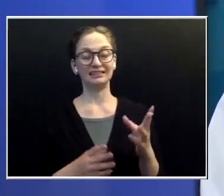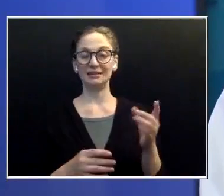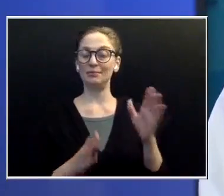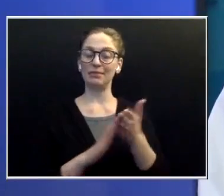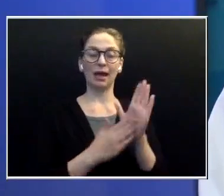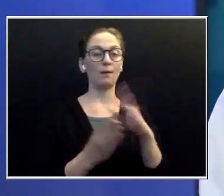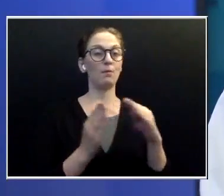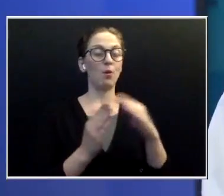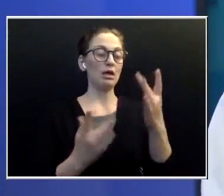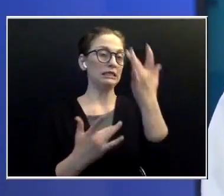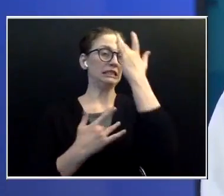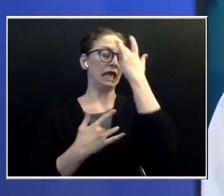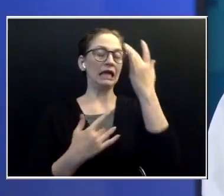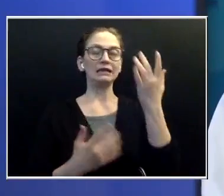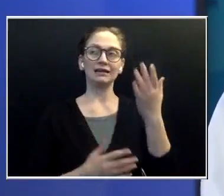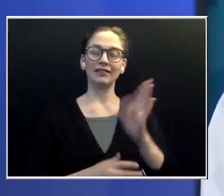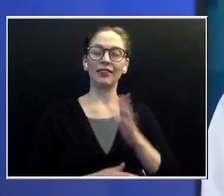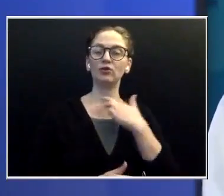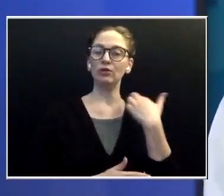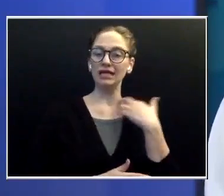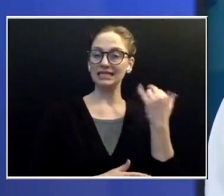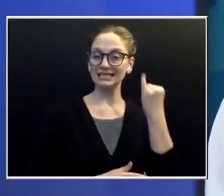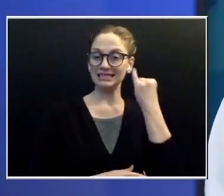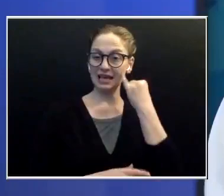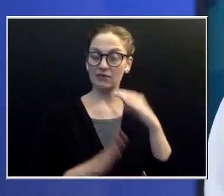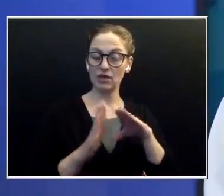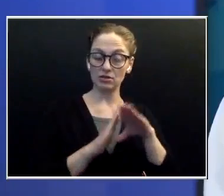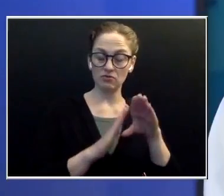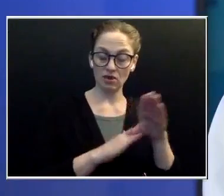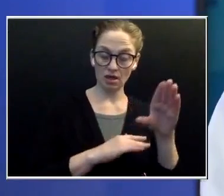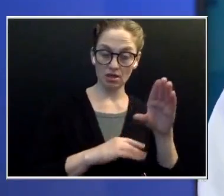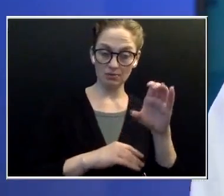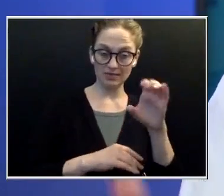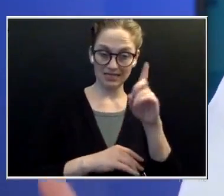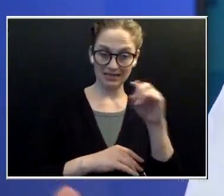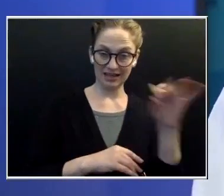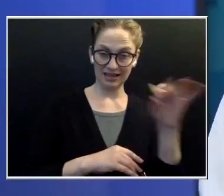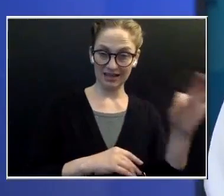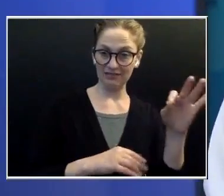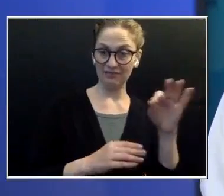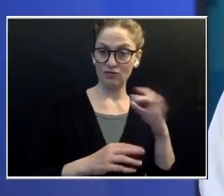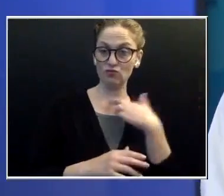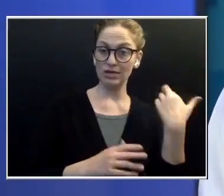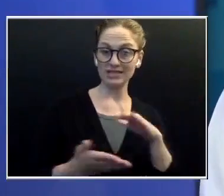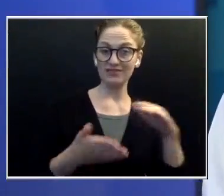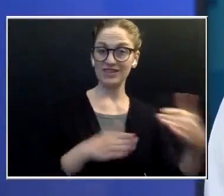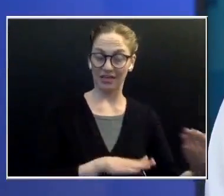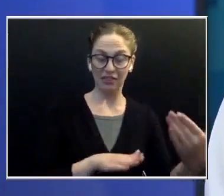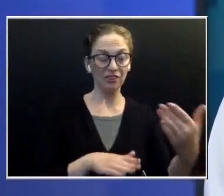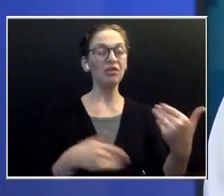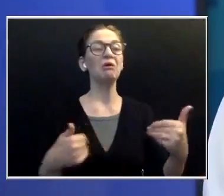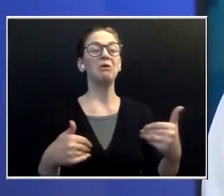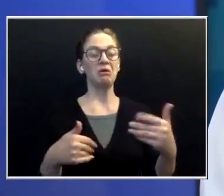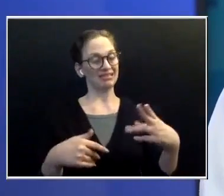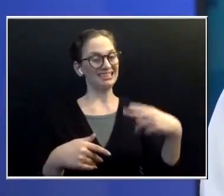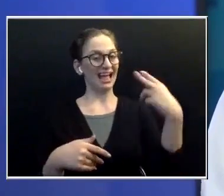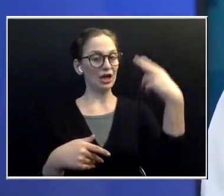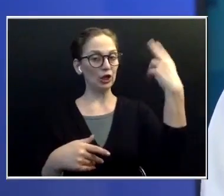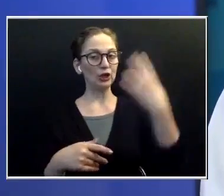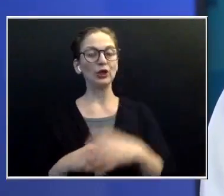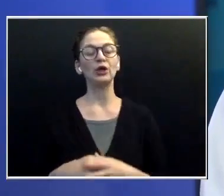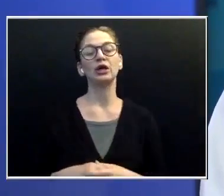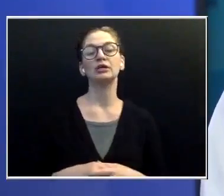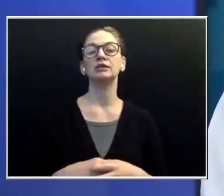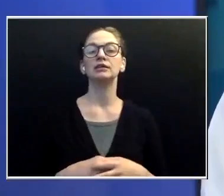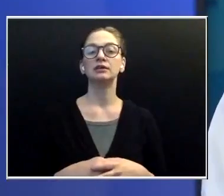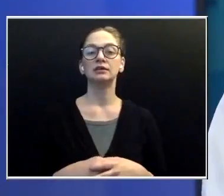higher. So if I give you the statistical numbers, about 1.4% of patients can die community-acquired patients with C. diff can die from C.